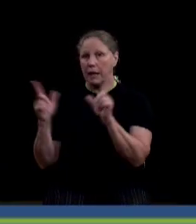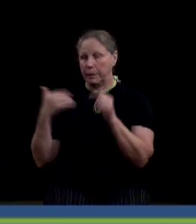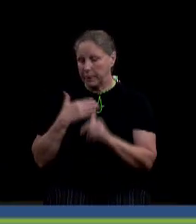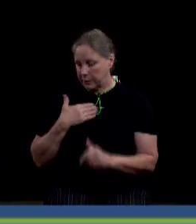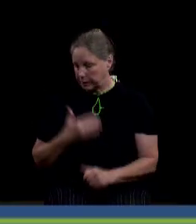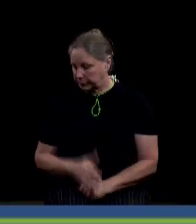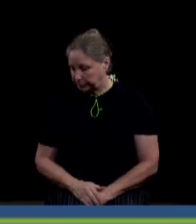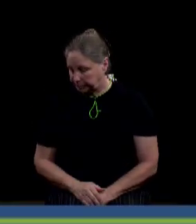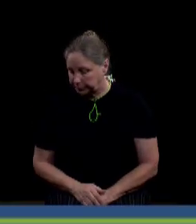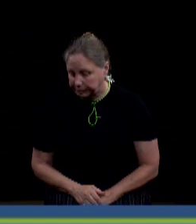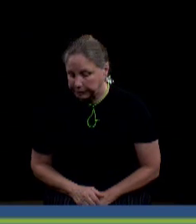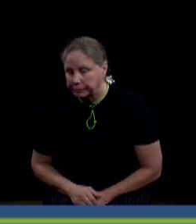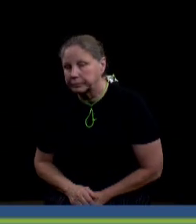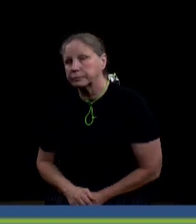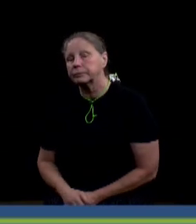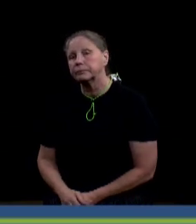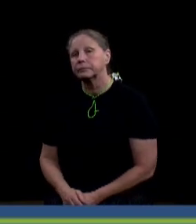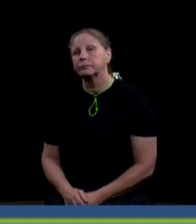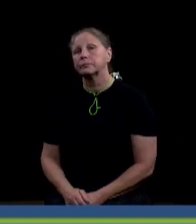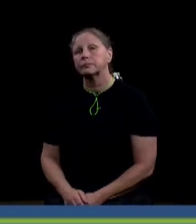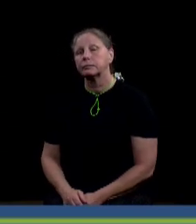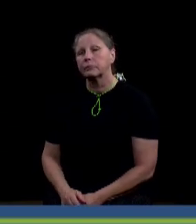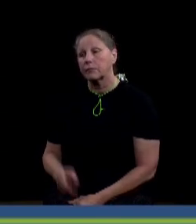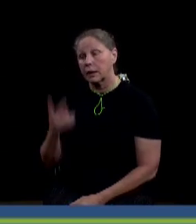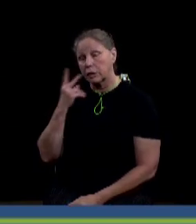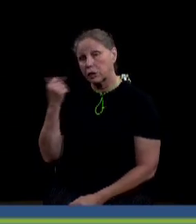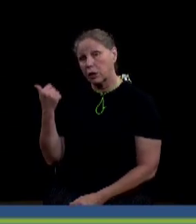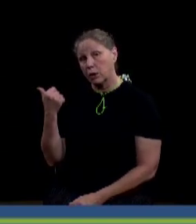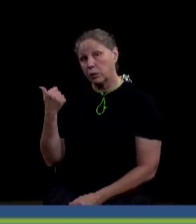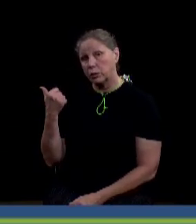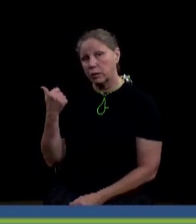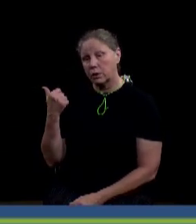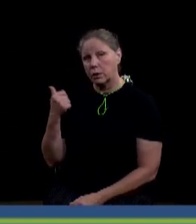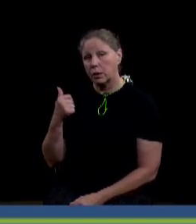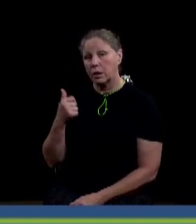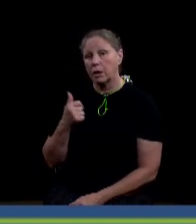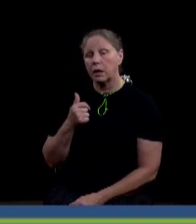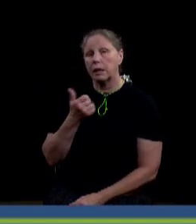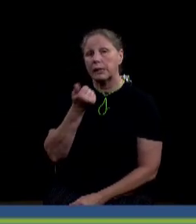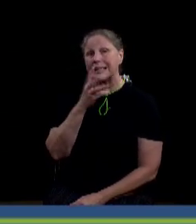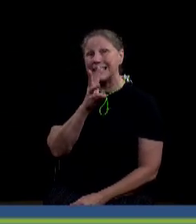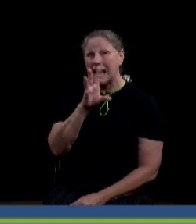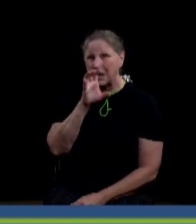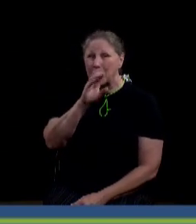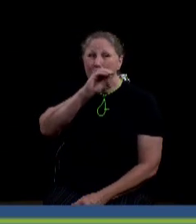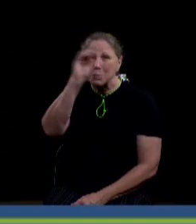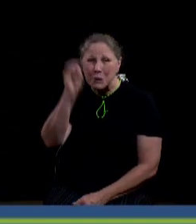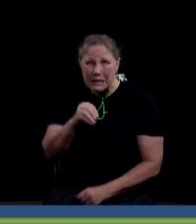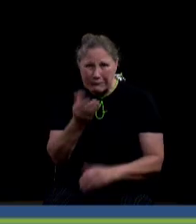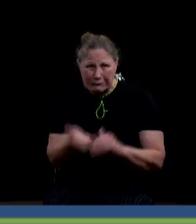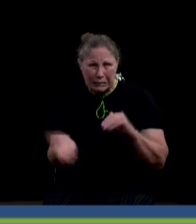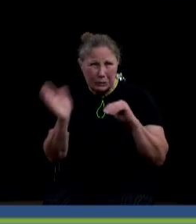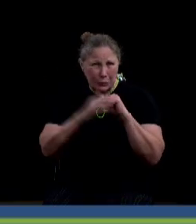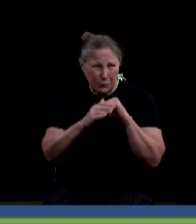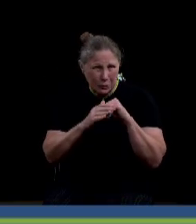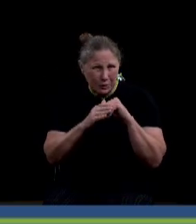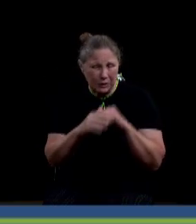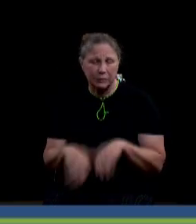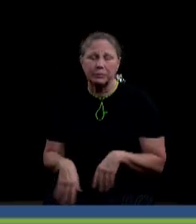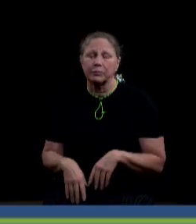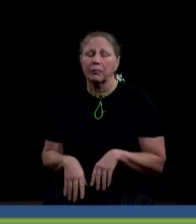That indicates a 1,600% increase in our cases. And what I want to do is emphasize a little bit on this snapshot